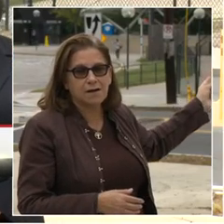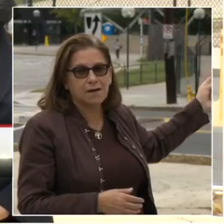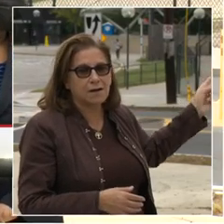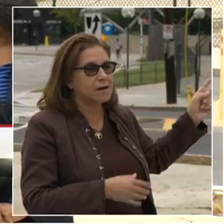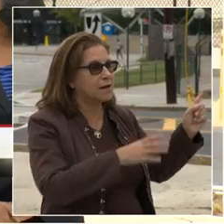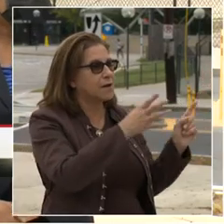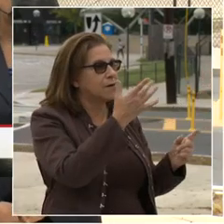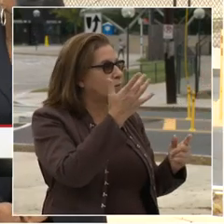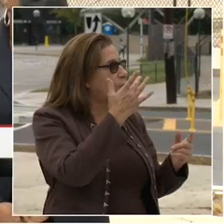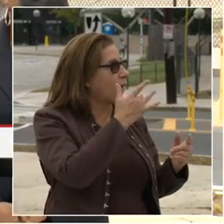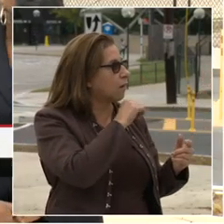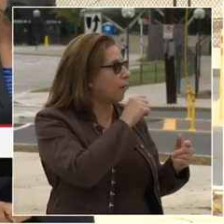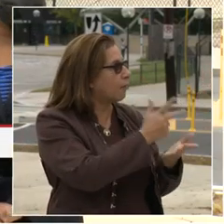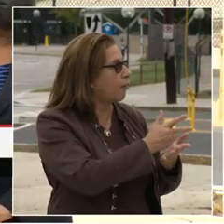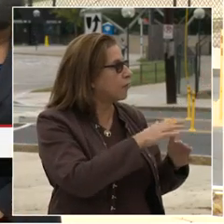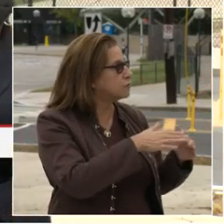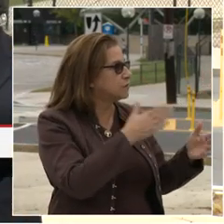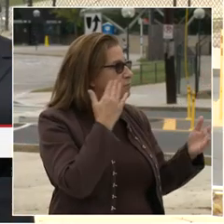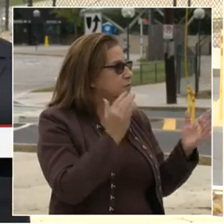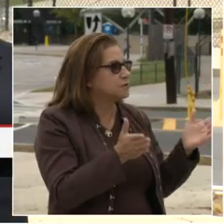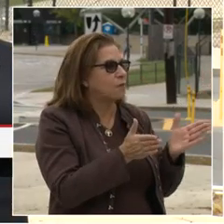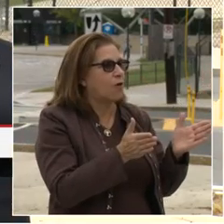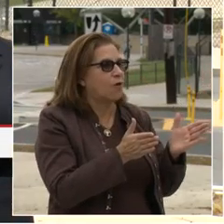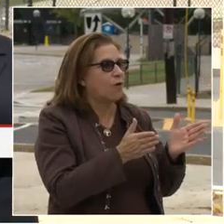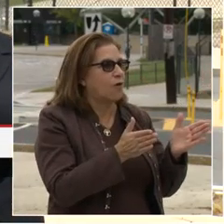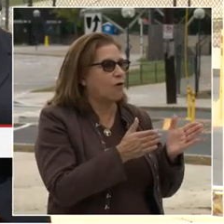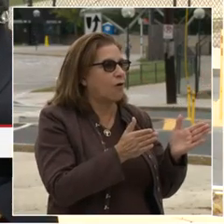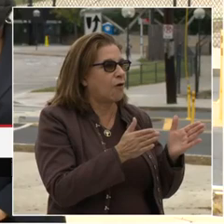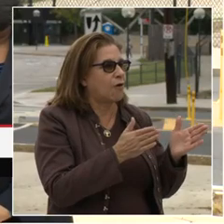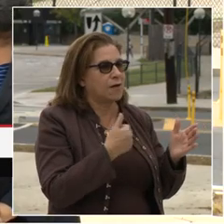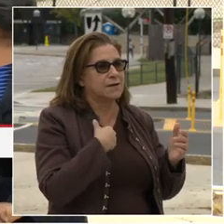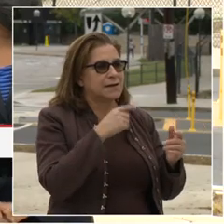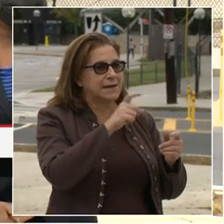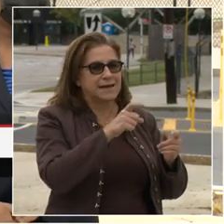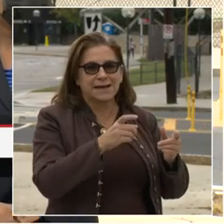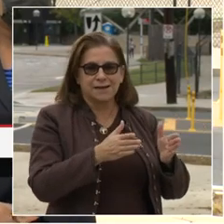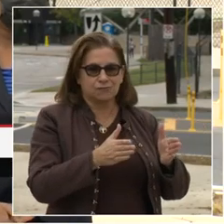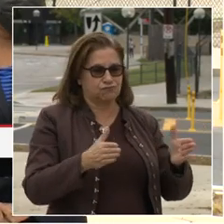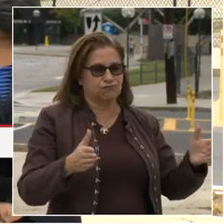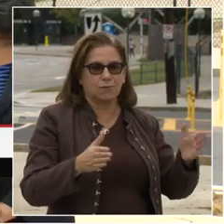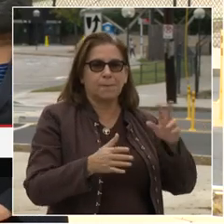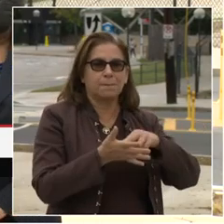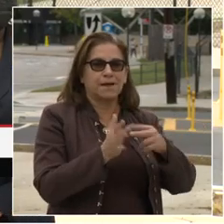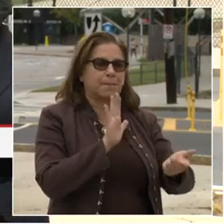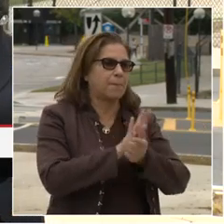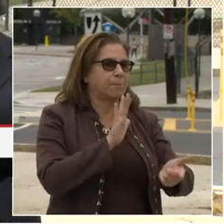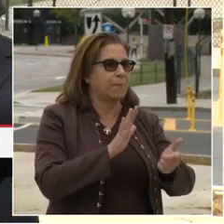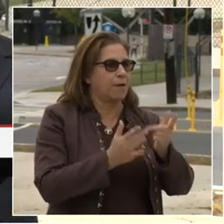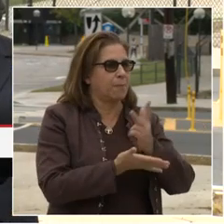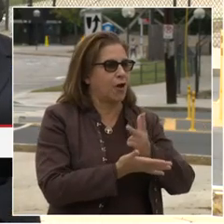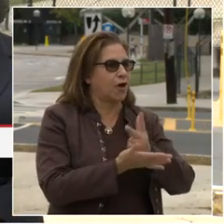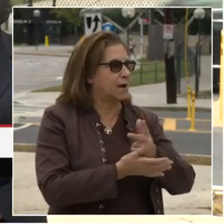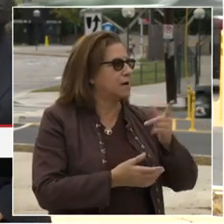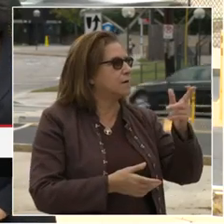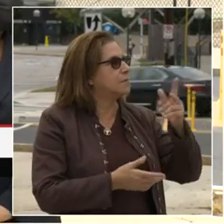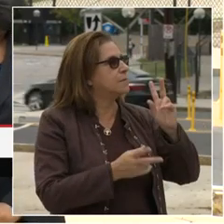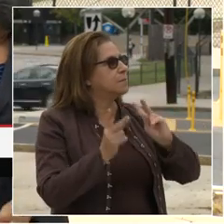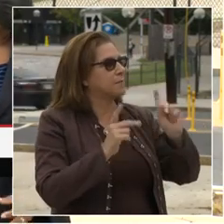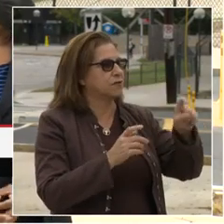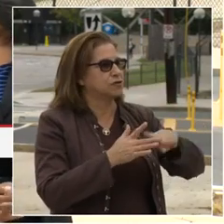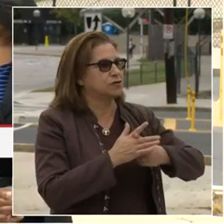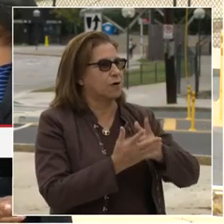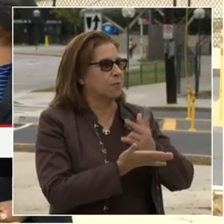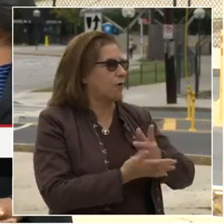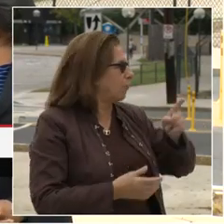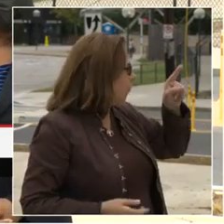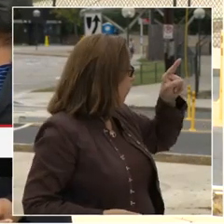space. Before it was there. Okay. The thing is that WMATA doesn't want anybody parking on the outside of the other side. I'm not sure DDOT puts the signs there, but